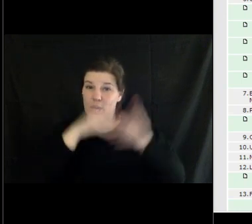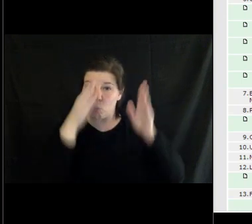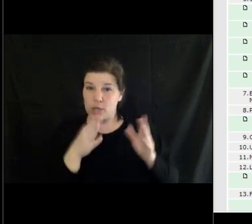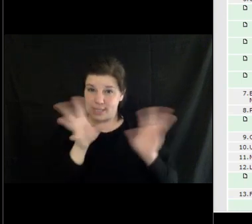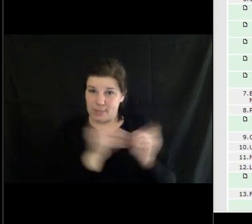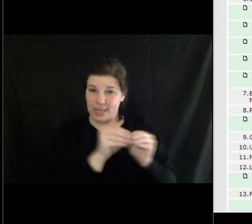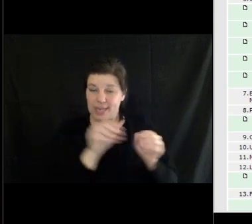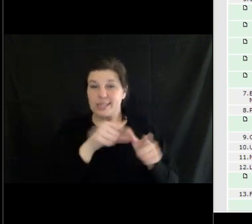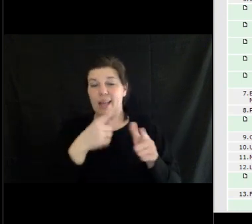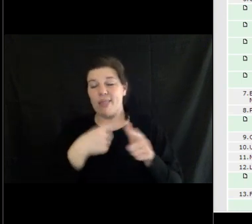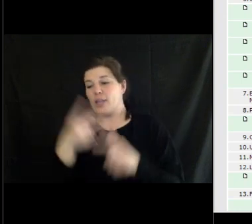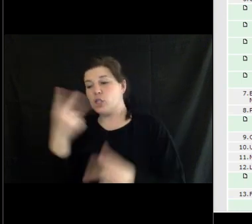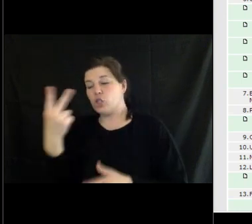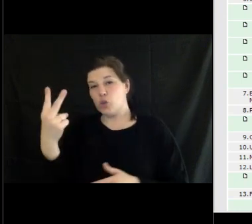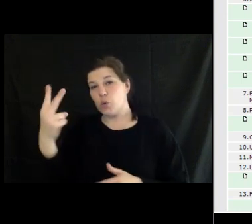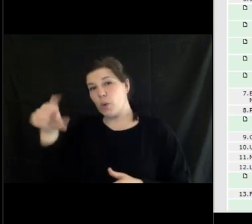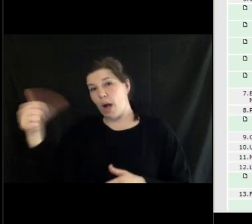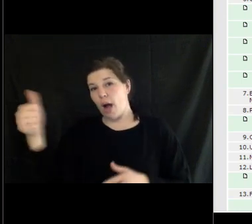need to attend.